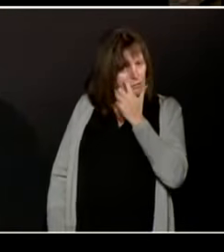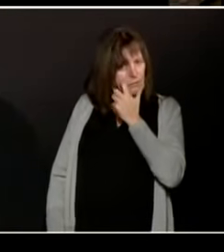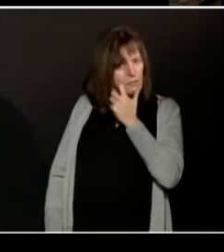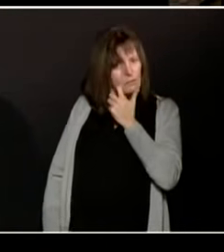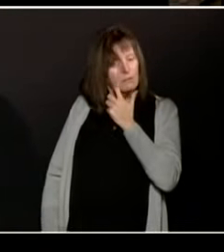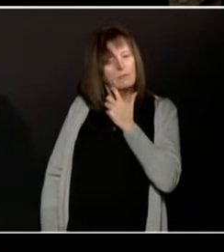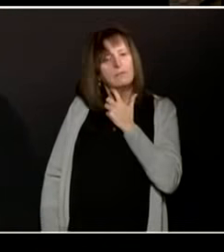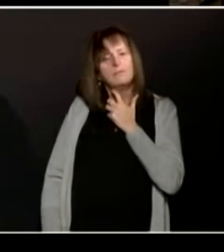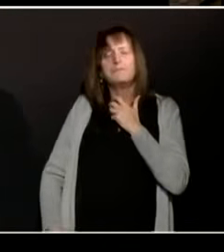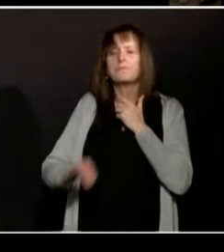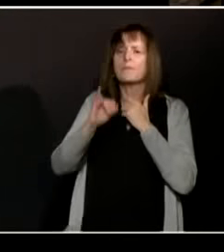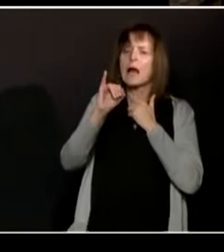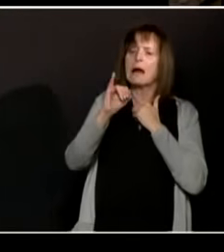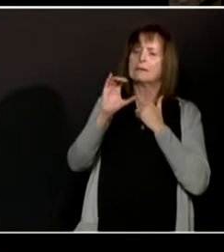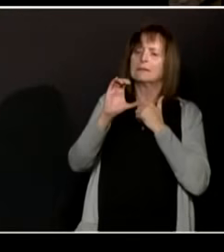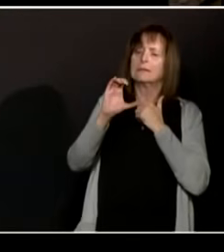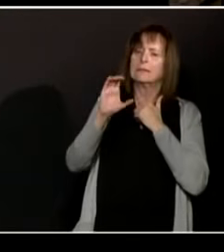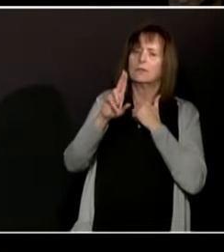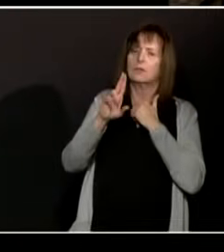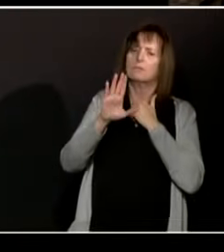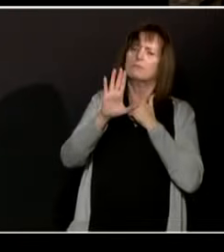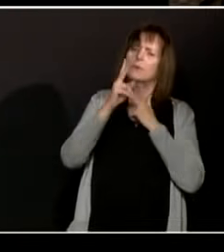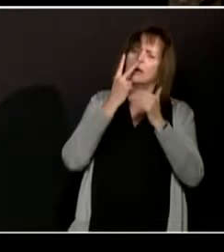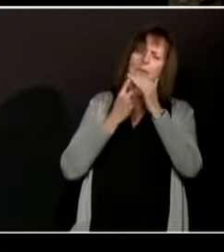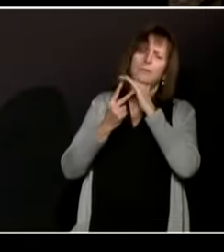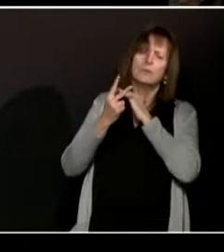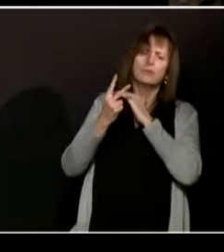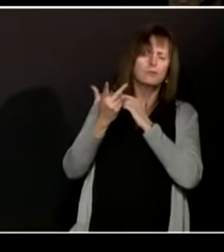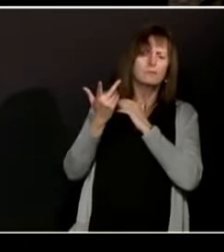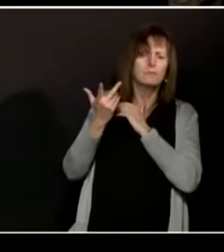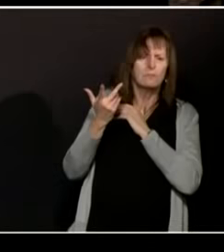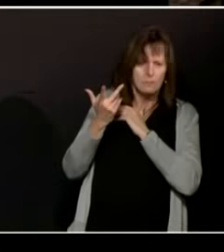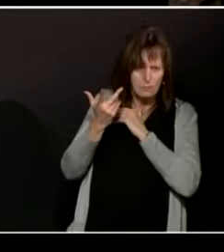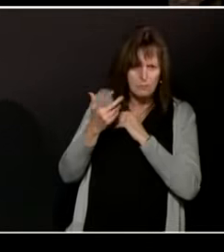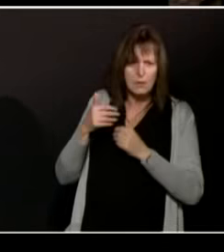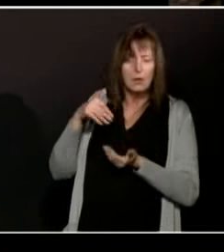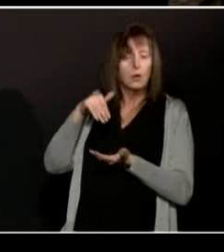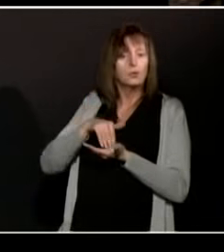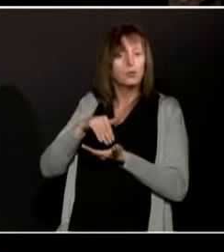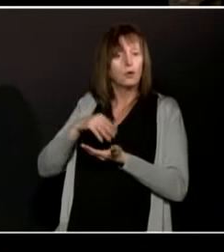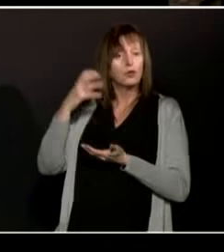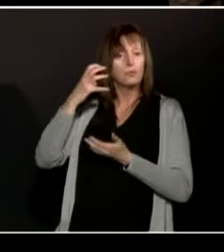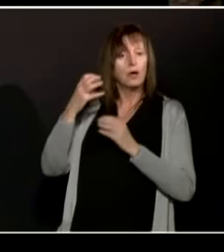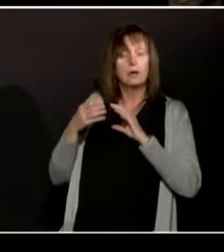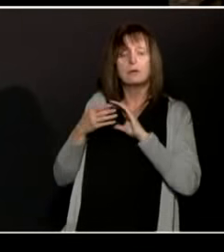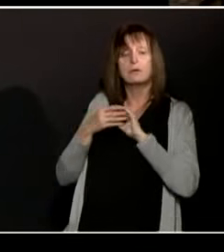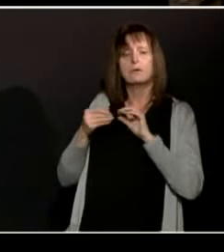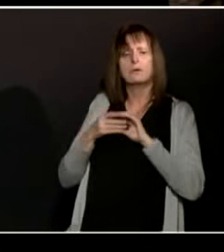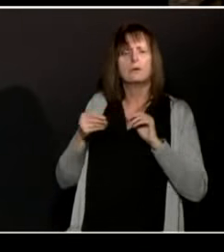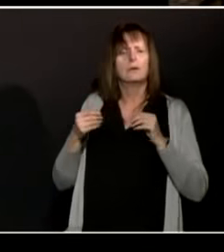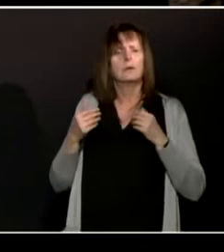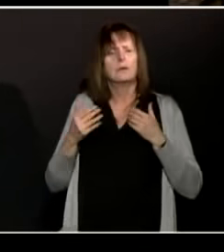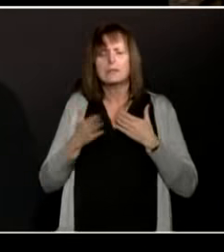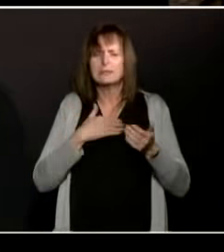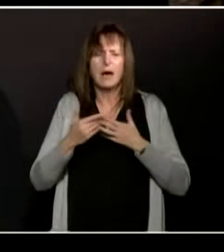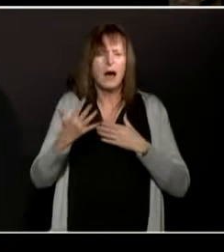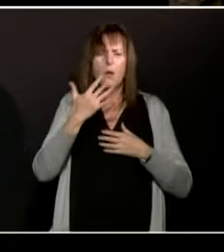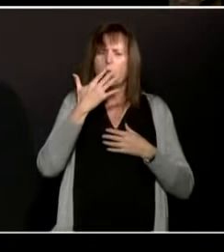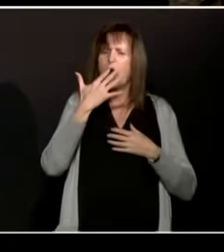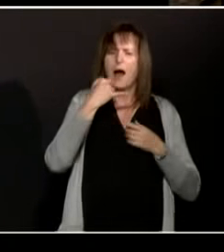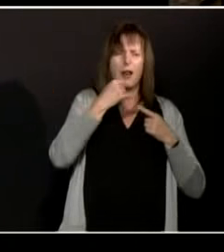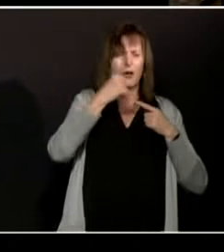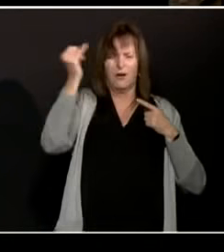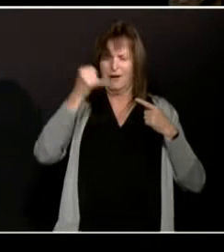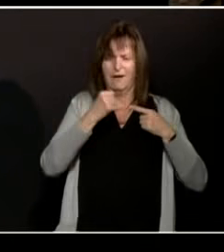real catastrophe is just going to happen no matter what scenario, no matter what color the line is. There isn't